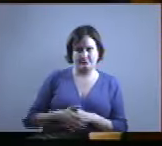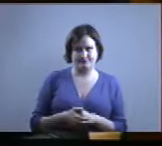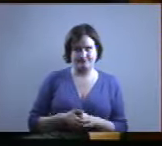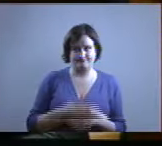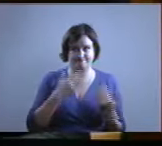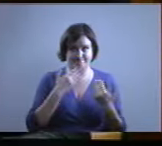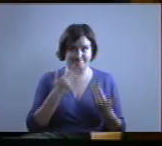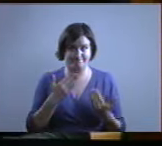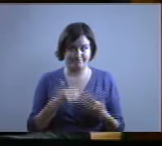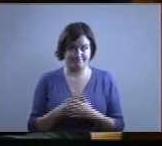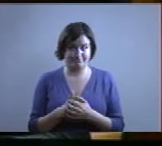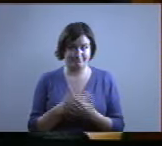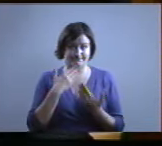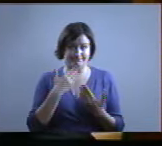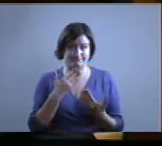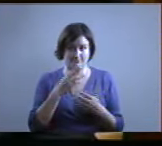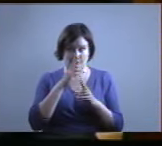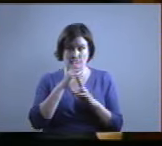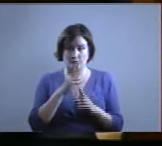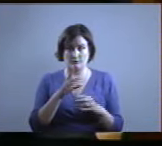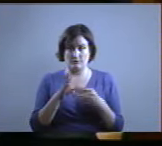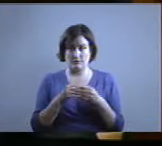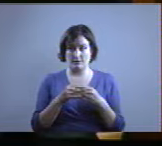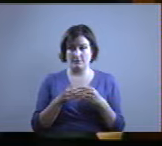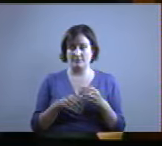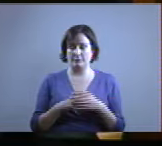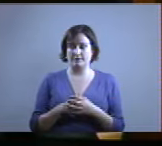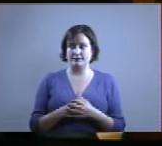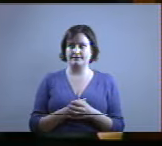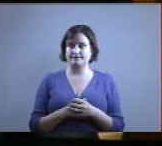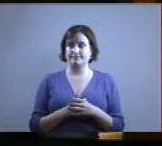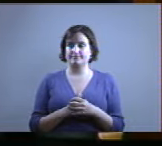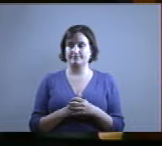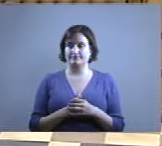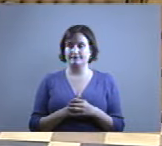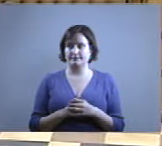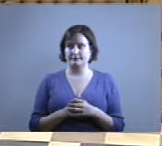Thank you very much, Honourable Member. Honourable Van der Merwe.